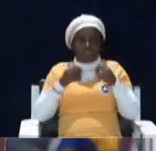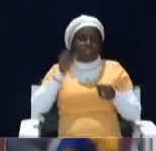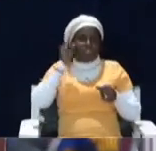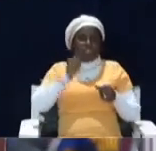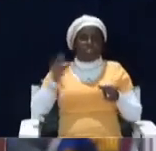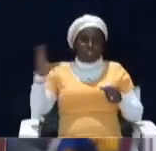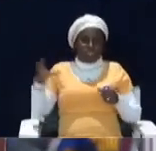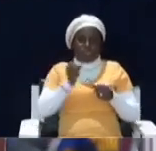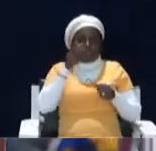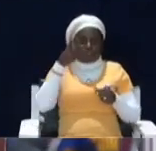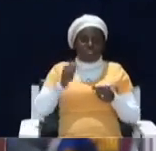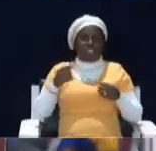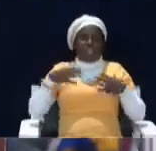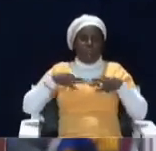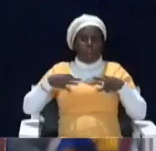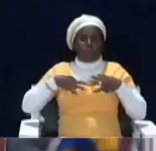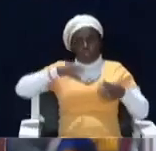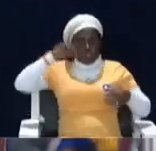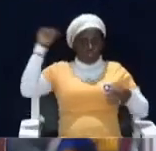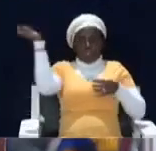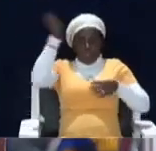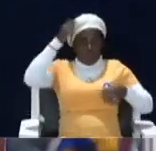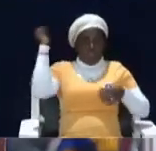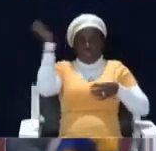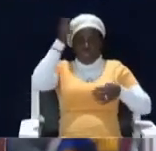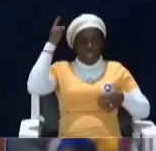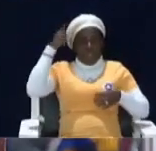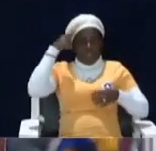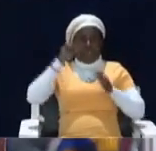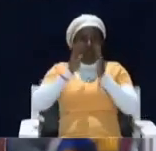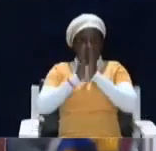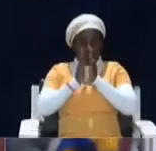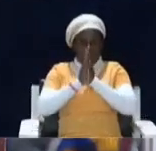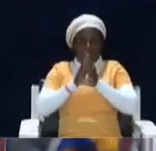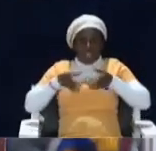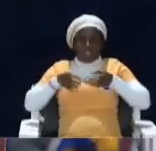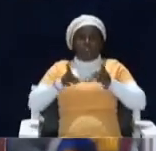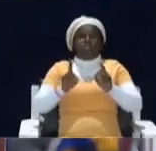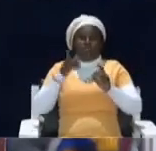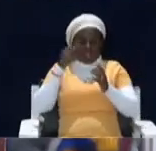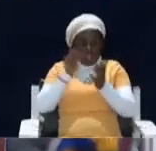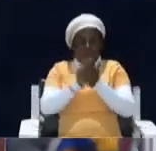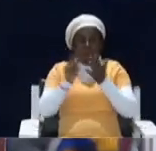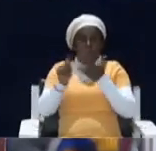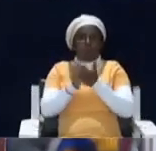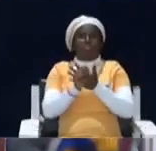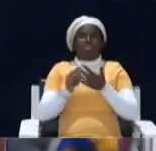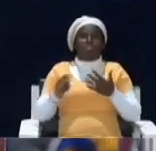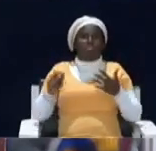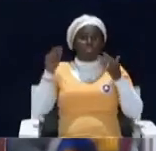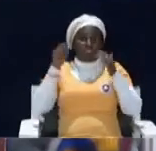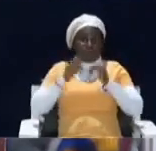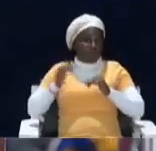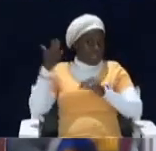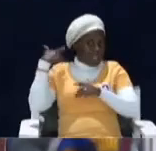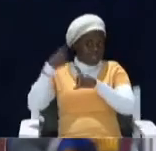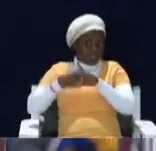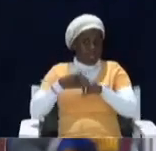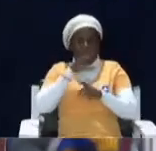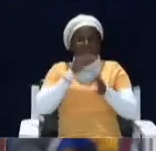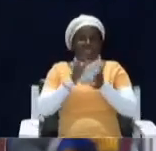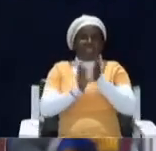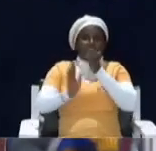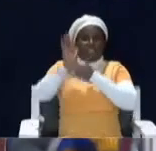she raised for prayers during the August convention last month and asked the God of Daddy